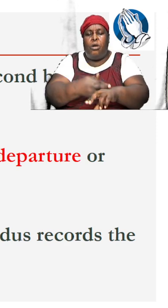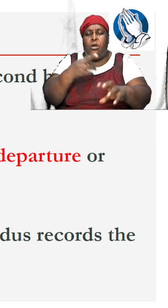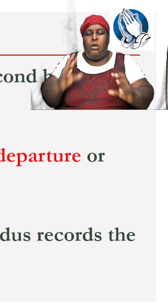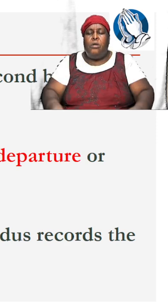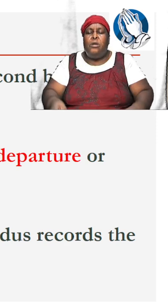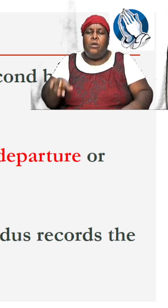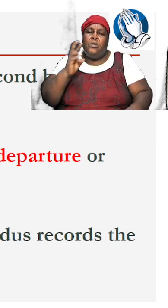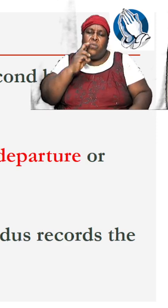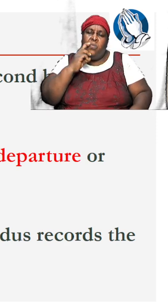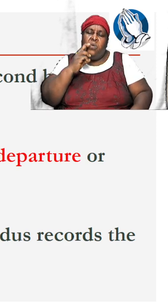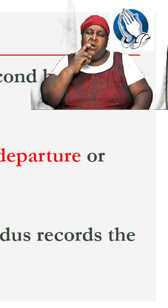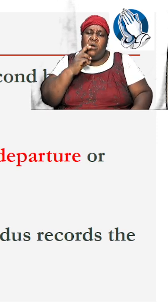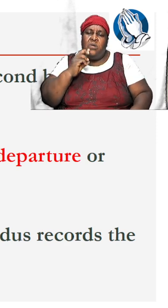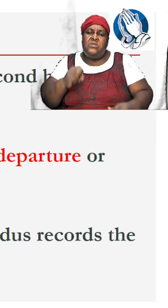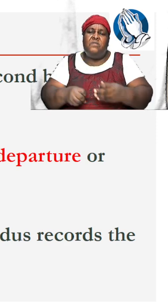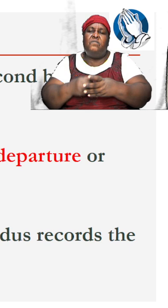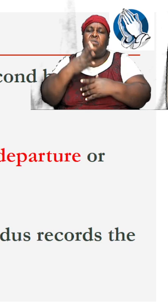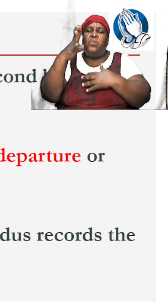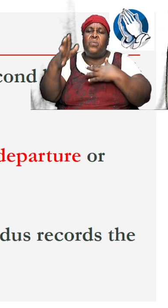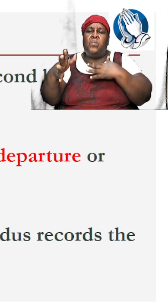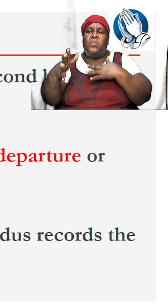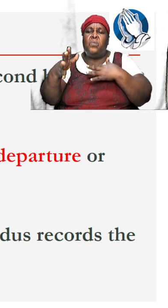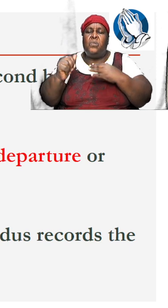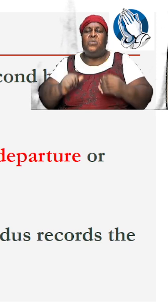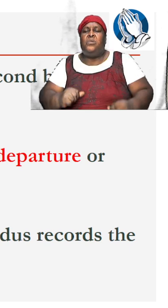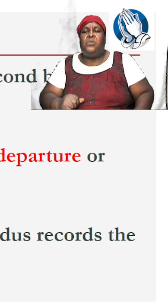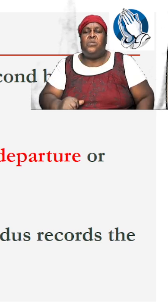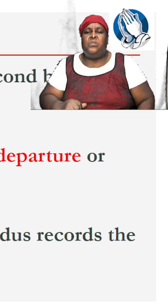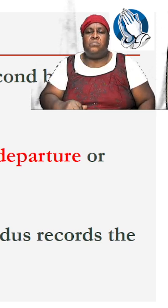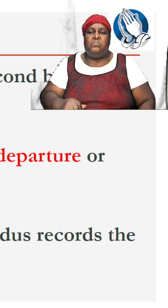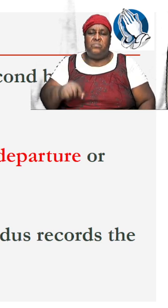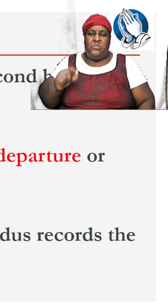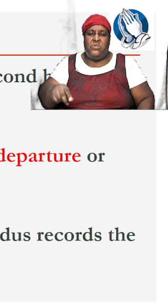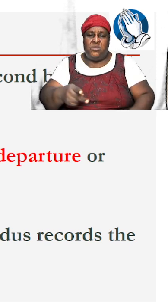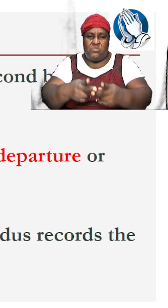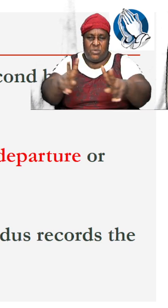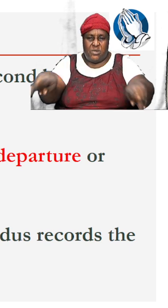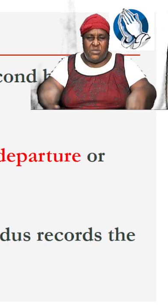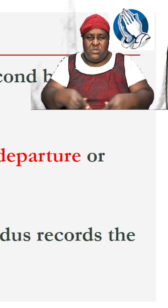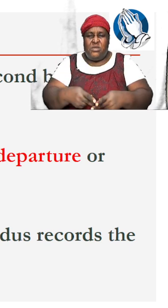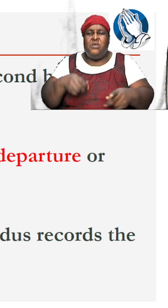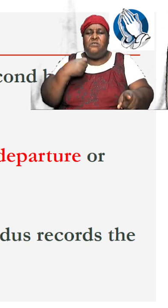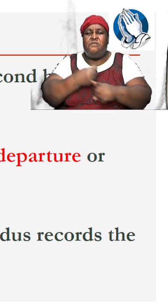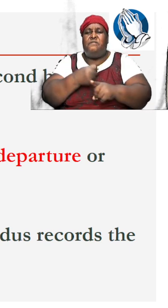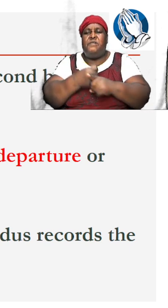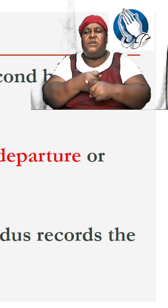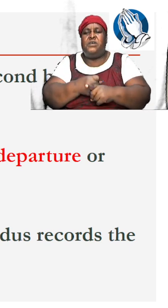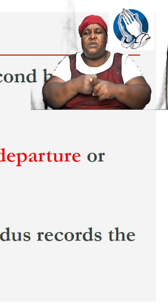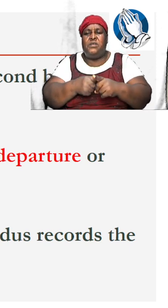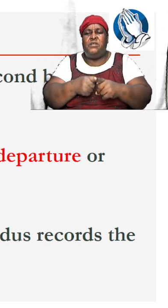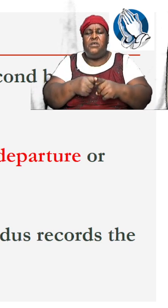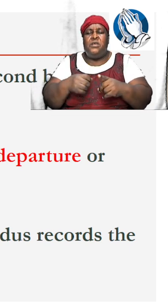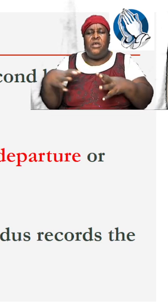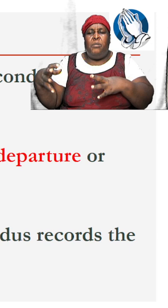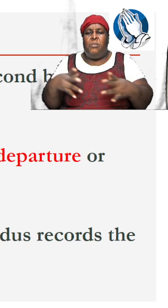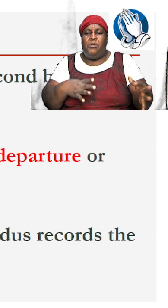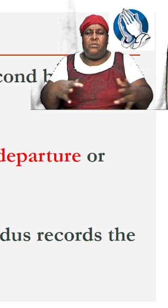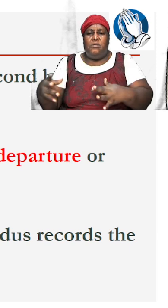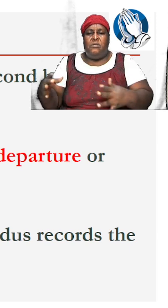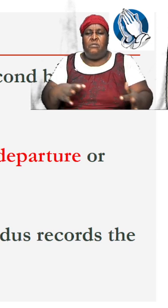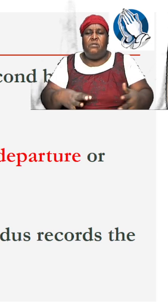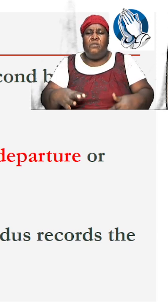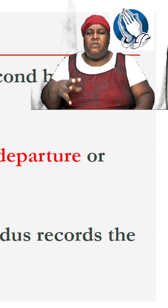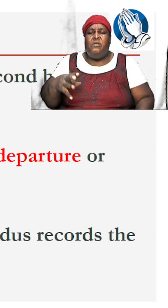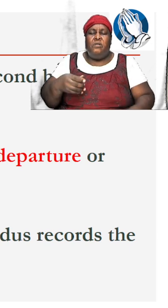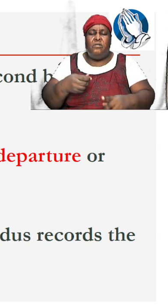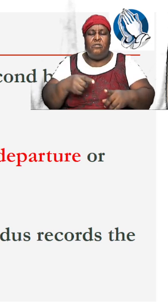found that it was at this place, Rephidim, that they actually fought the battle against the Amalekites, that strong army, the major army